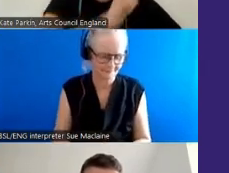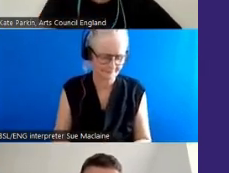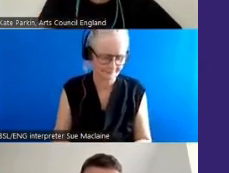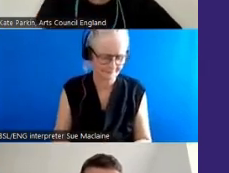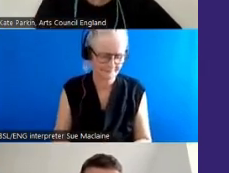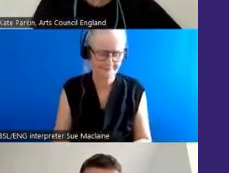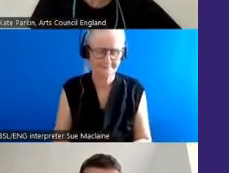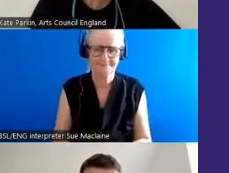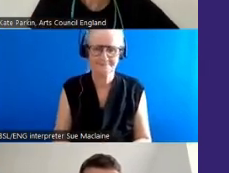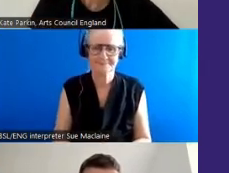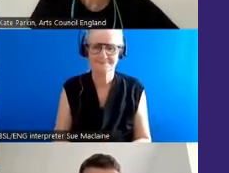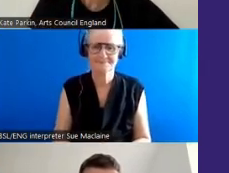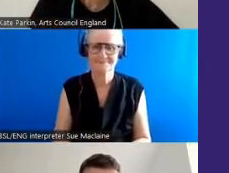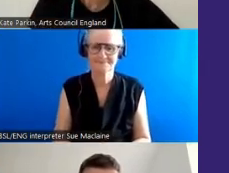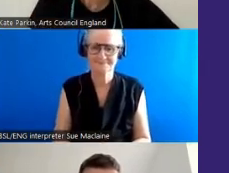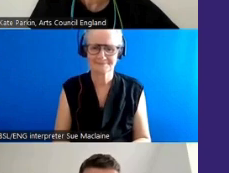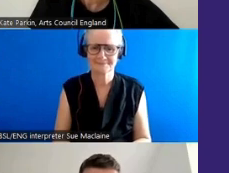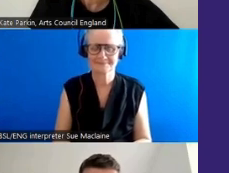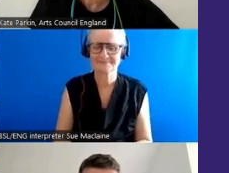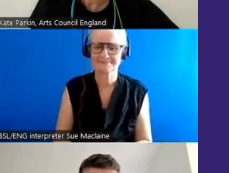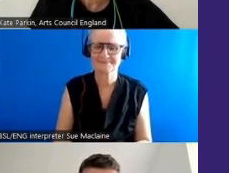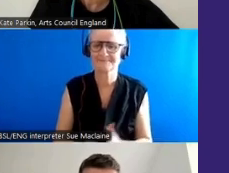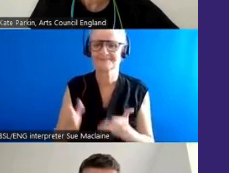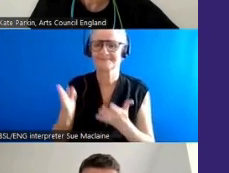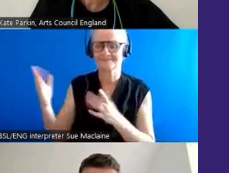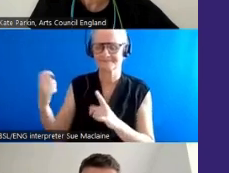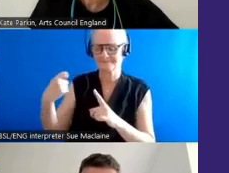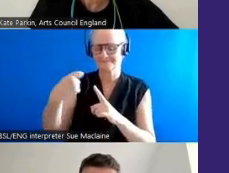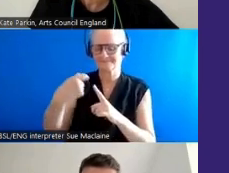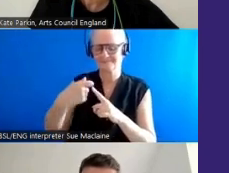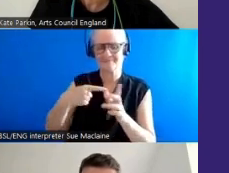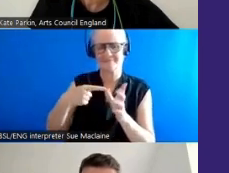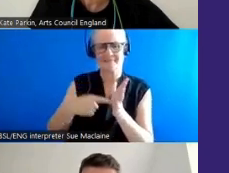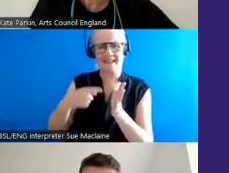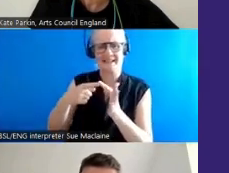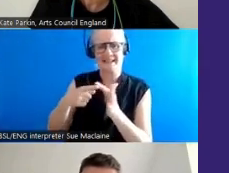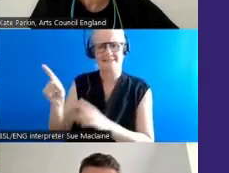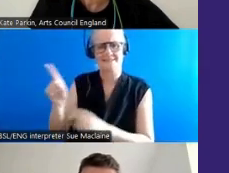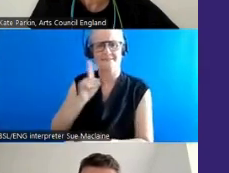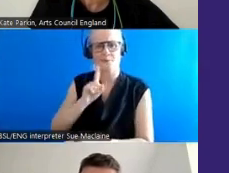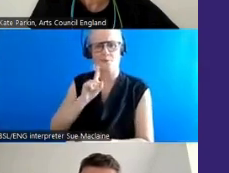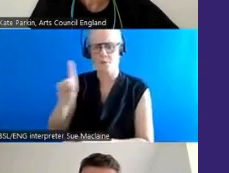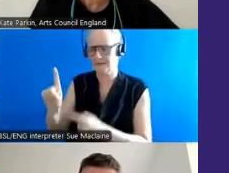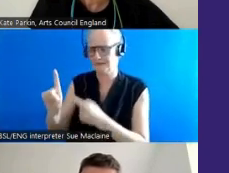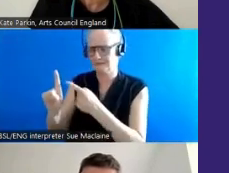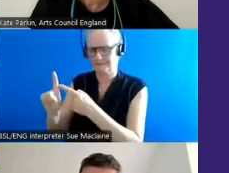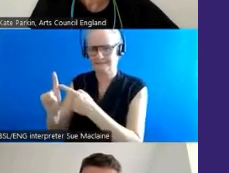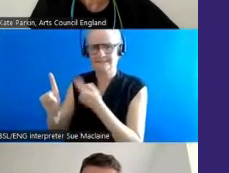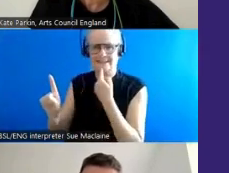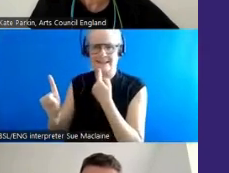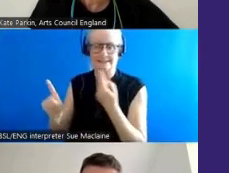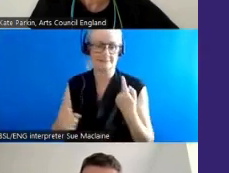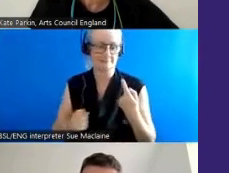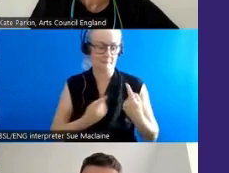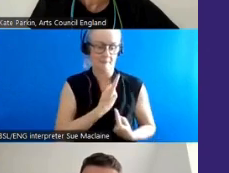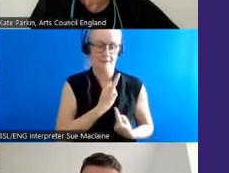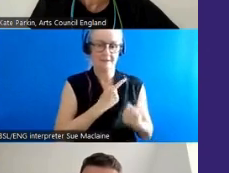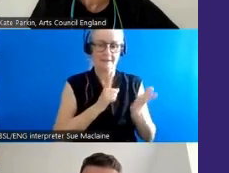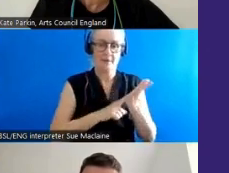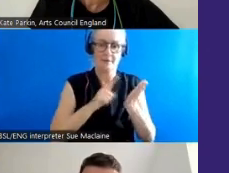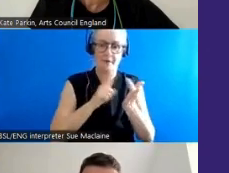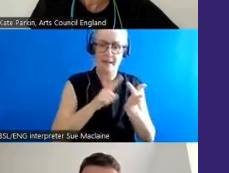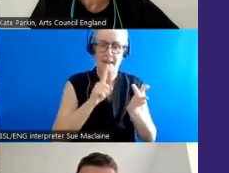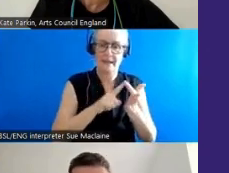Brilliant. Okay. So, as Kate's saying, Lee and I are here today to talk to you about devolution. There's lots happening with